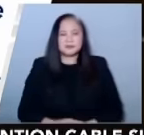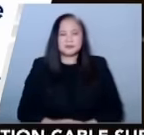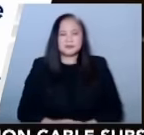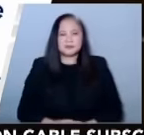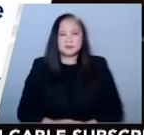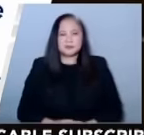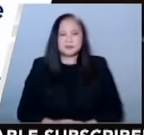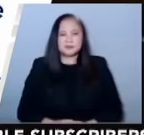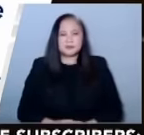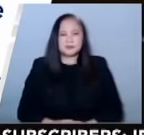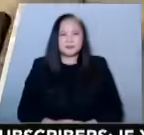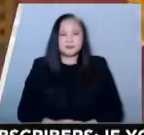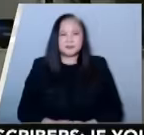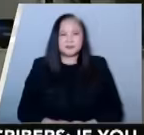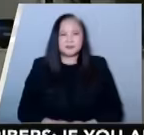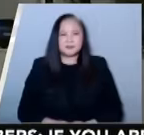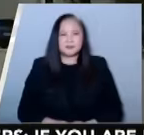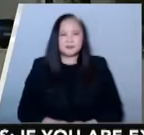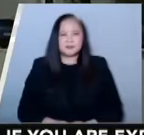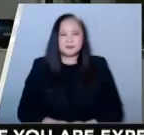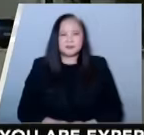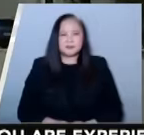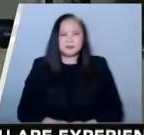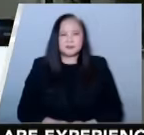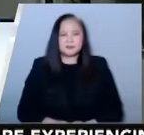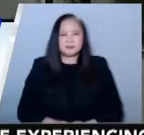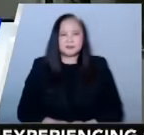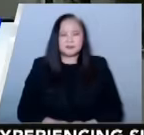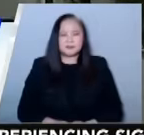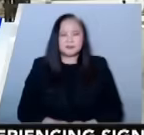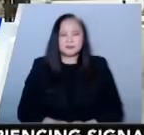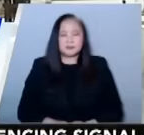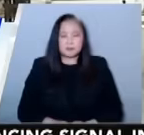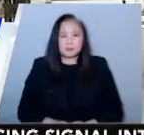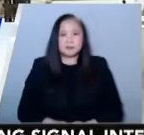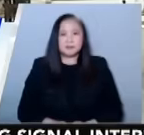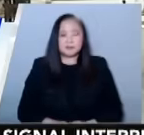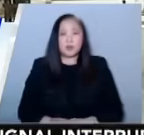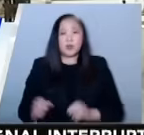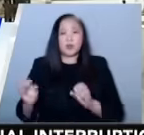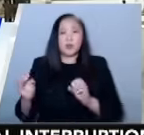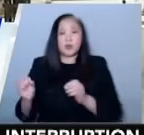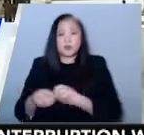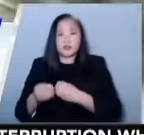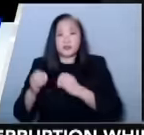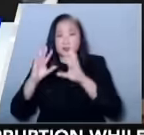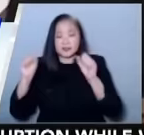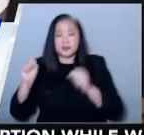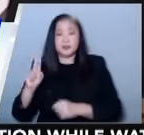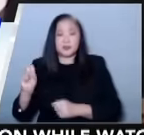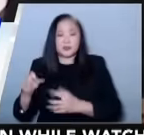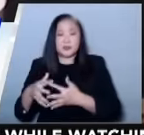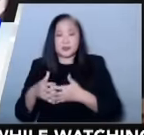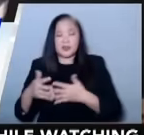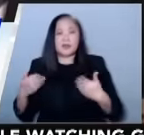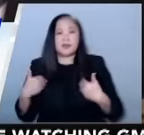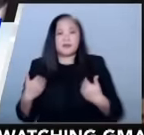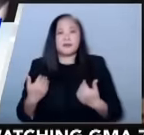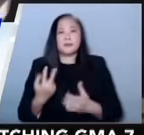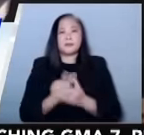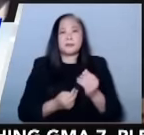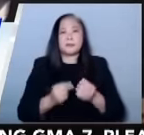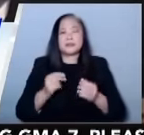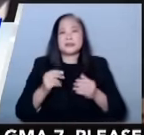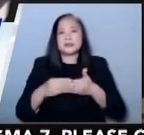will be seen in the near future. Kinumpirma ng White House na sa April 11 magkakaroon ng Trilateral Leaders Summit sina Pangulong Bongbong